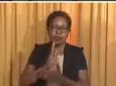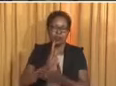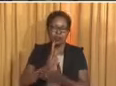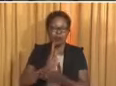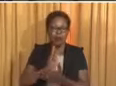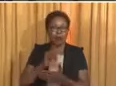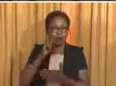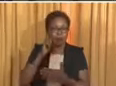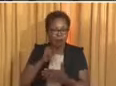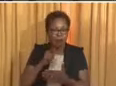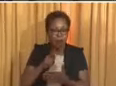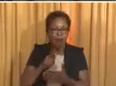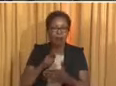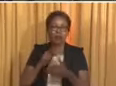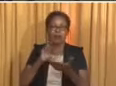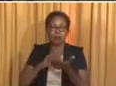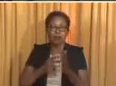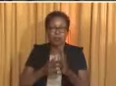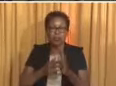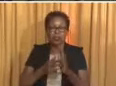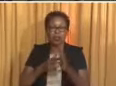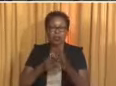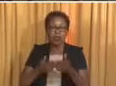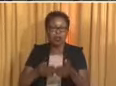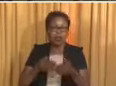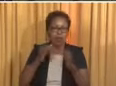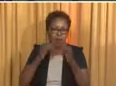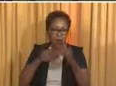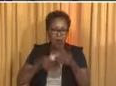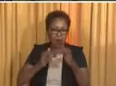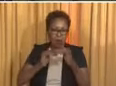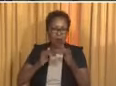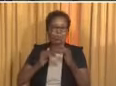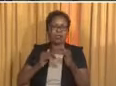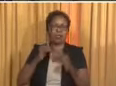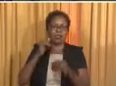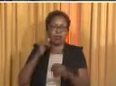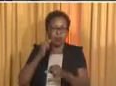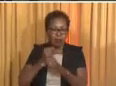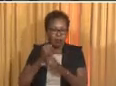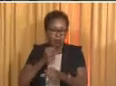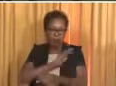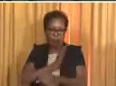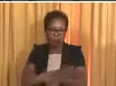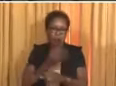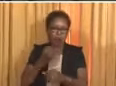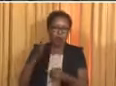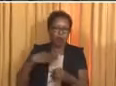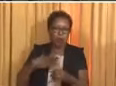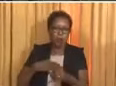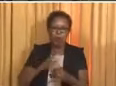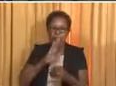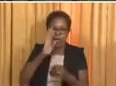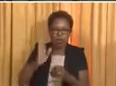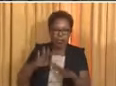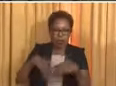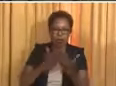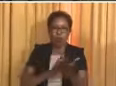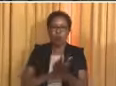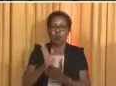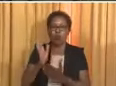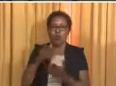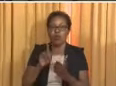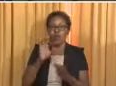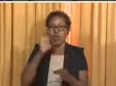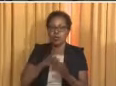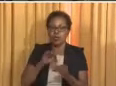would amount to limited republicanism, limiting the extent to which people exercise their powers either directly or through their elected